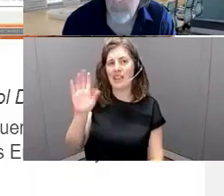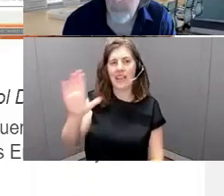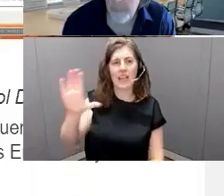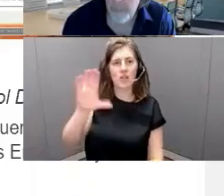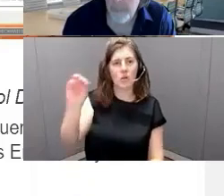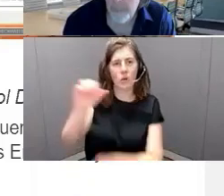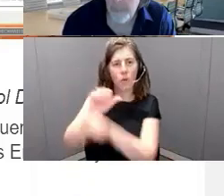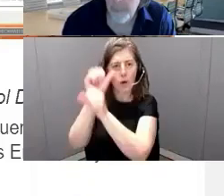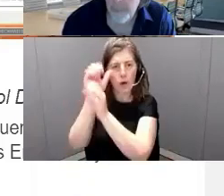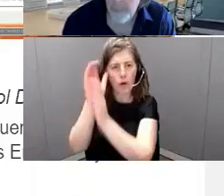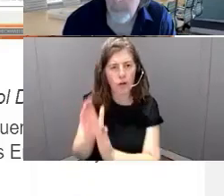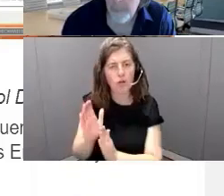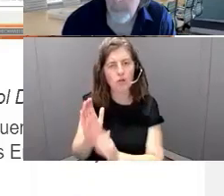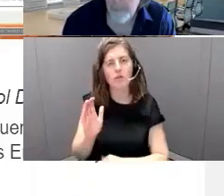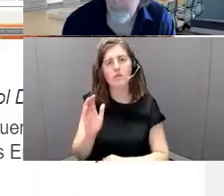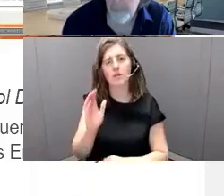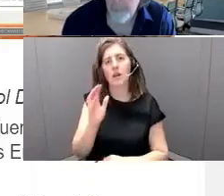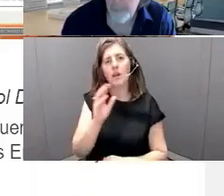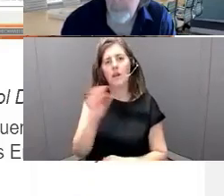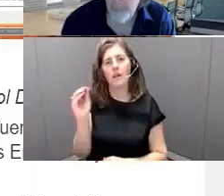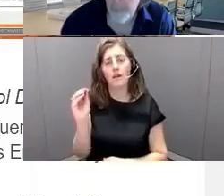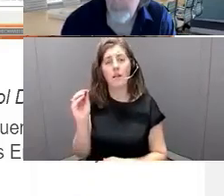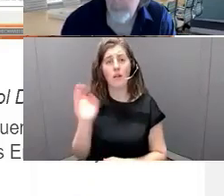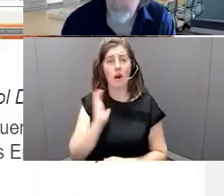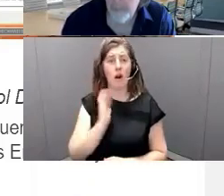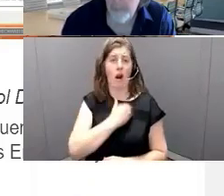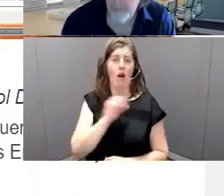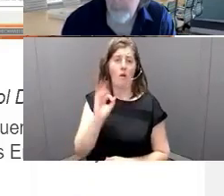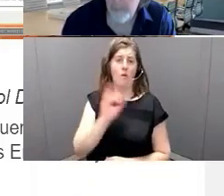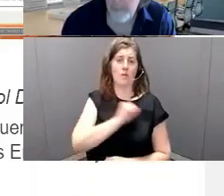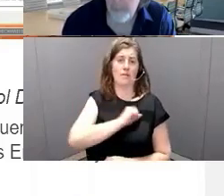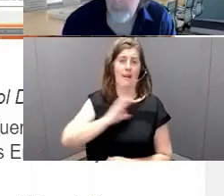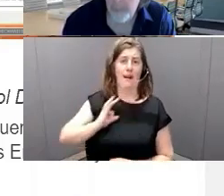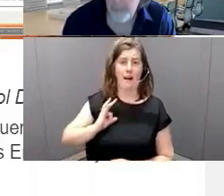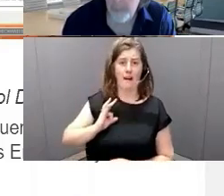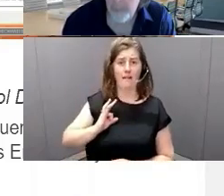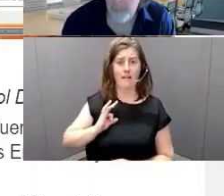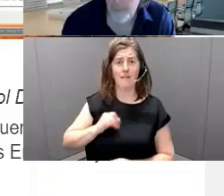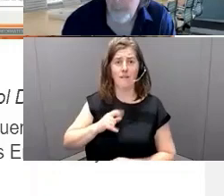colleagues, and our own staff will be